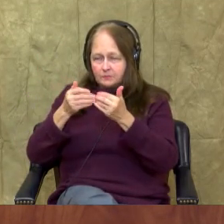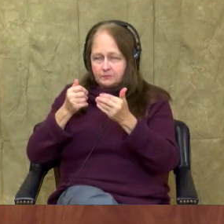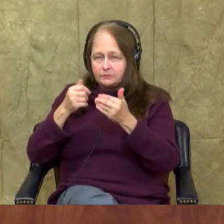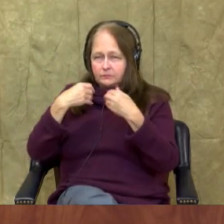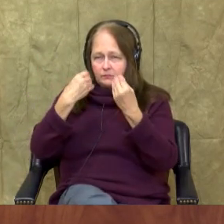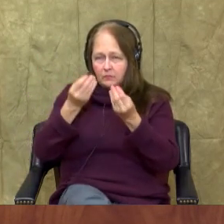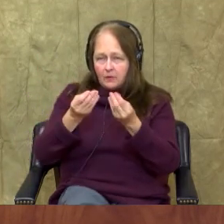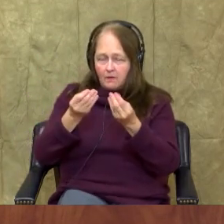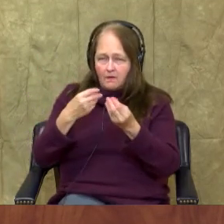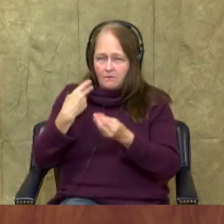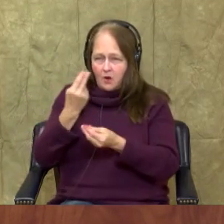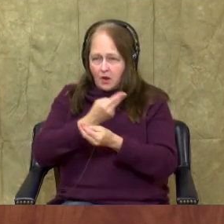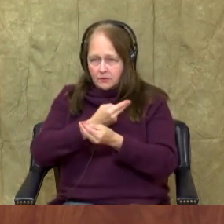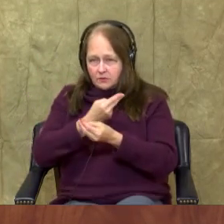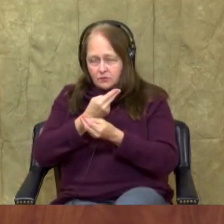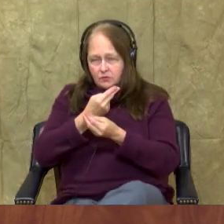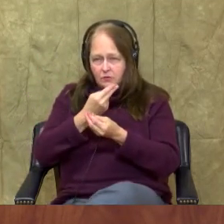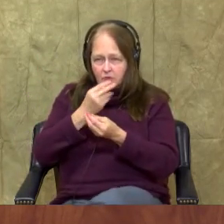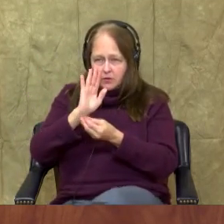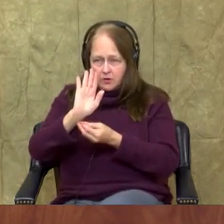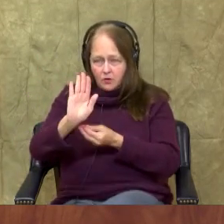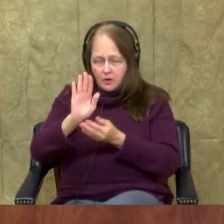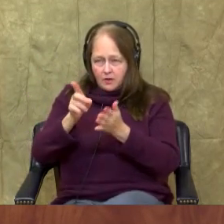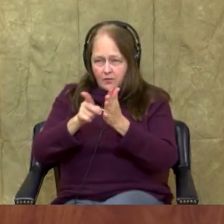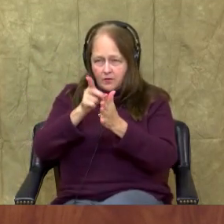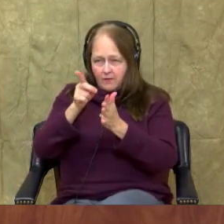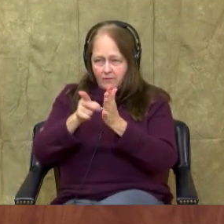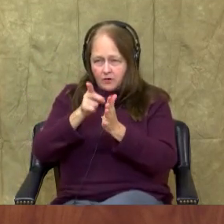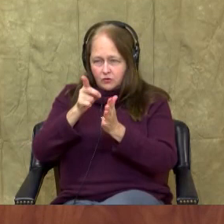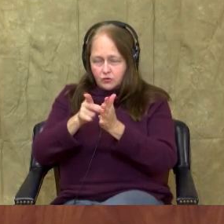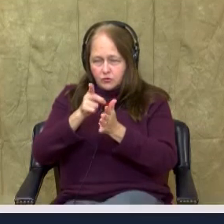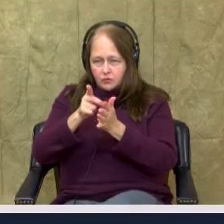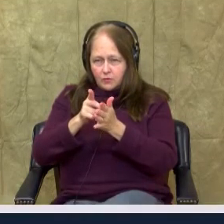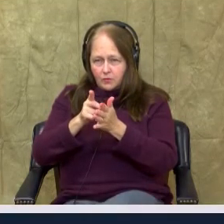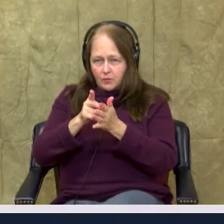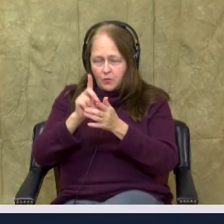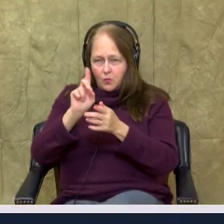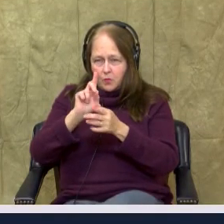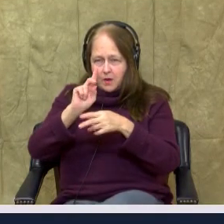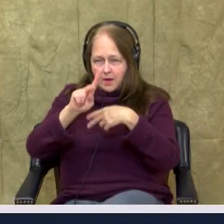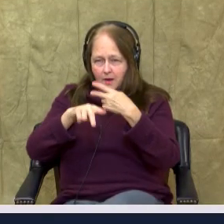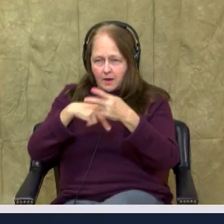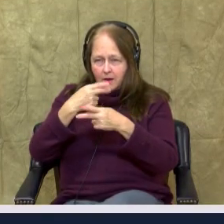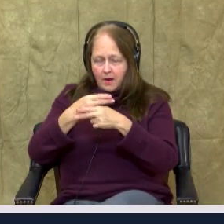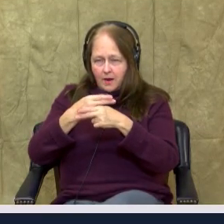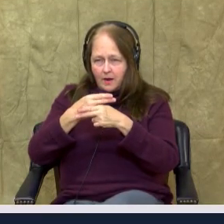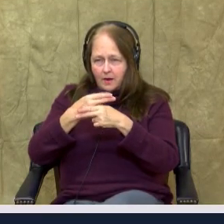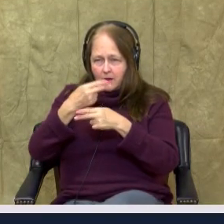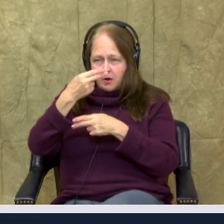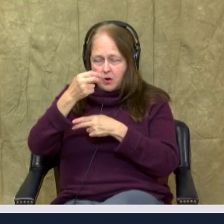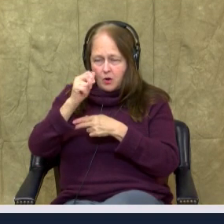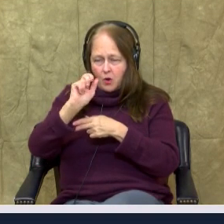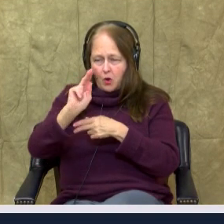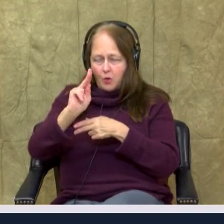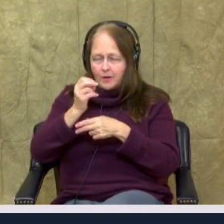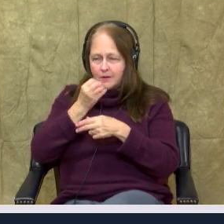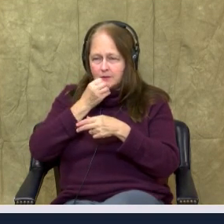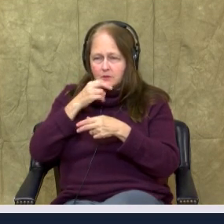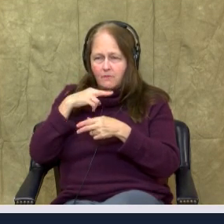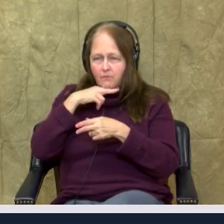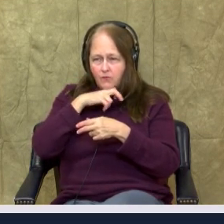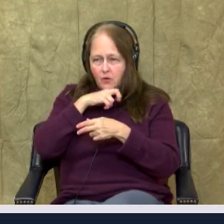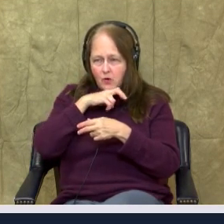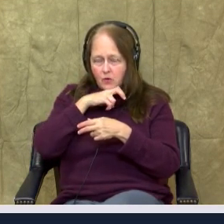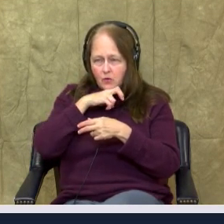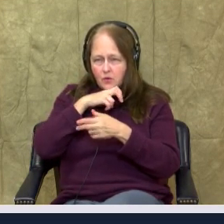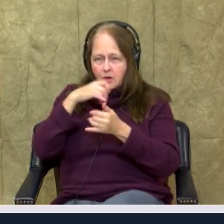actually gives us your definition there. It tells us what kind of hawk it is. It's the animal that eats frogs.